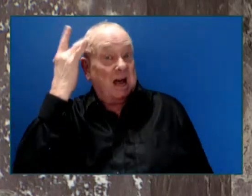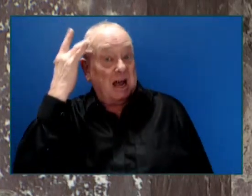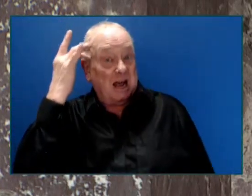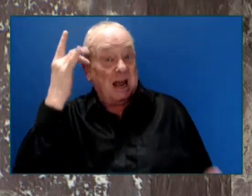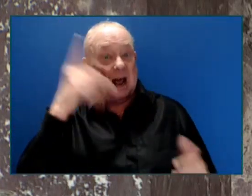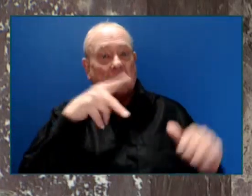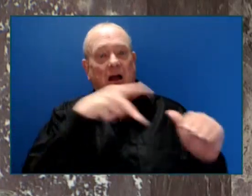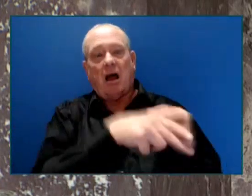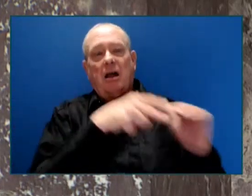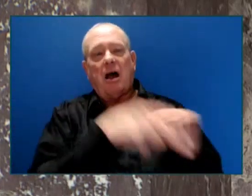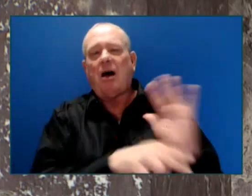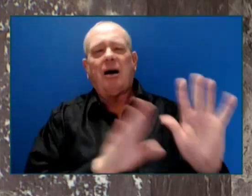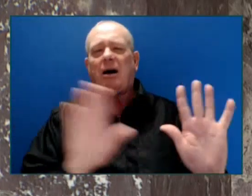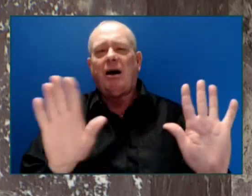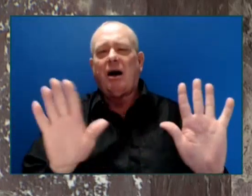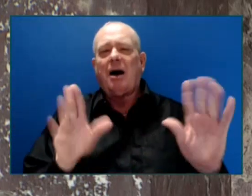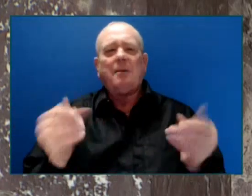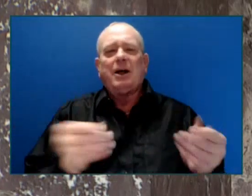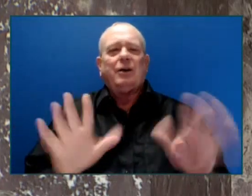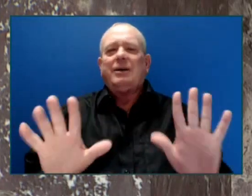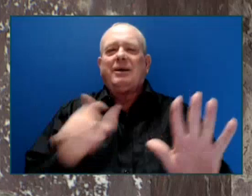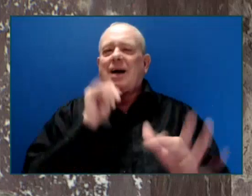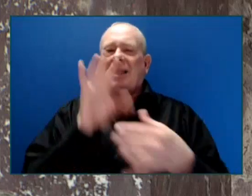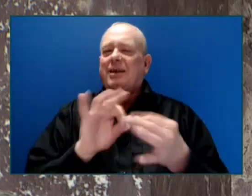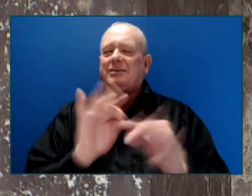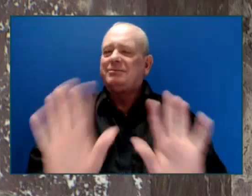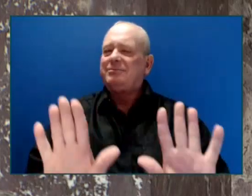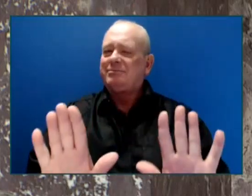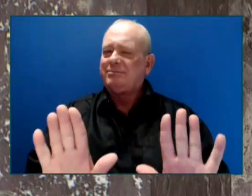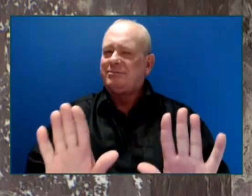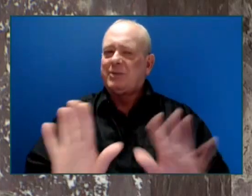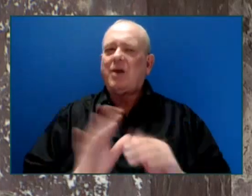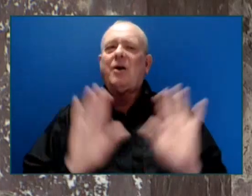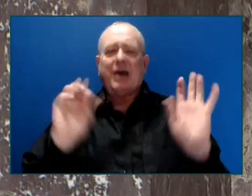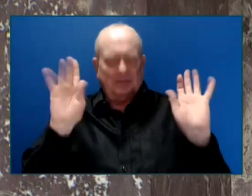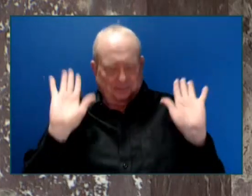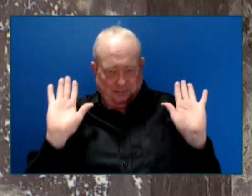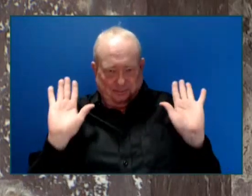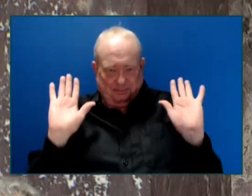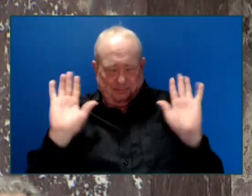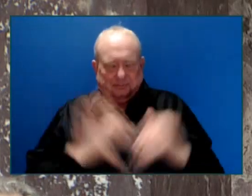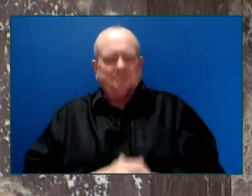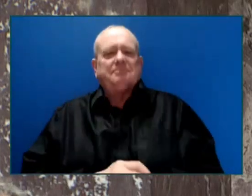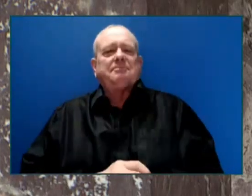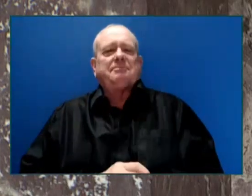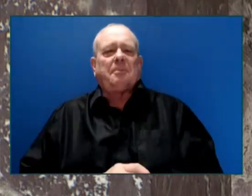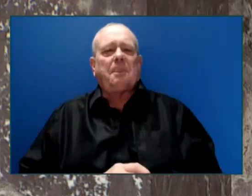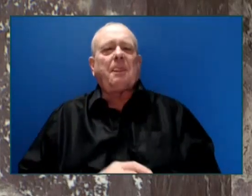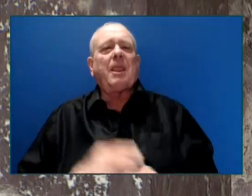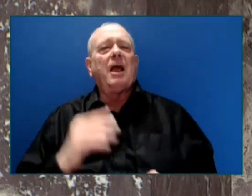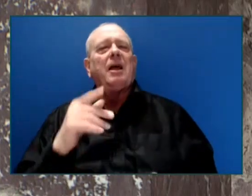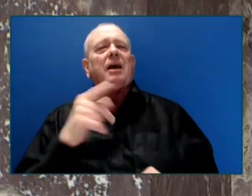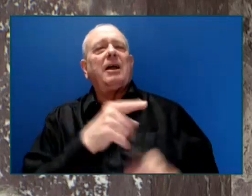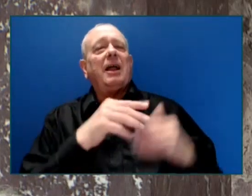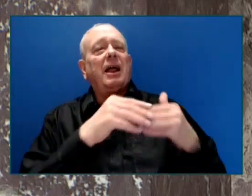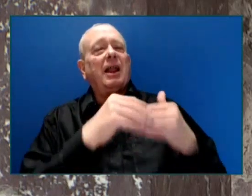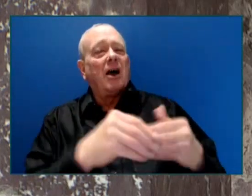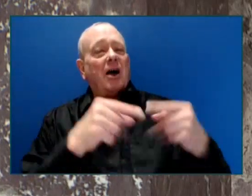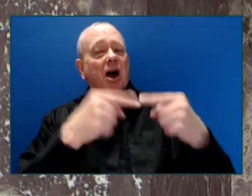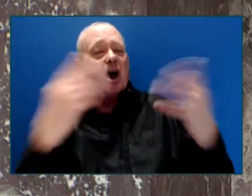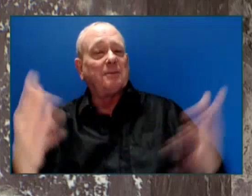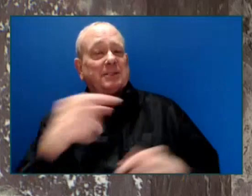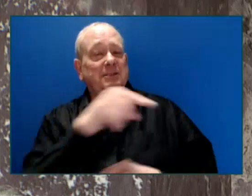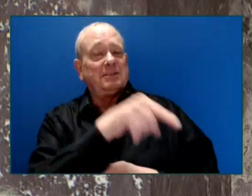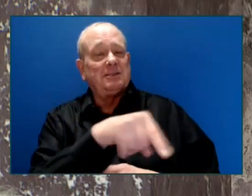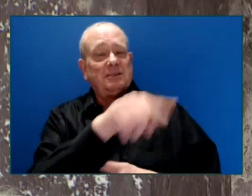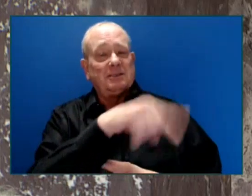Speaker, now, what the Leader of the Official Opposition, you can't have it both ways, Honourable Speaker. You can't